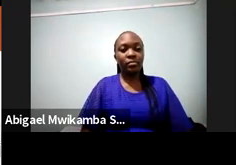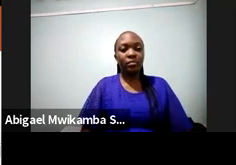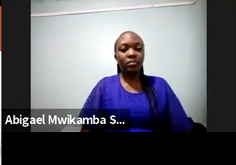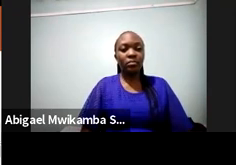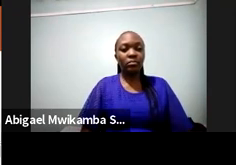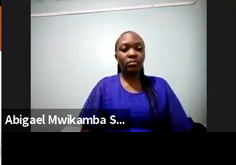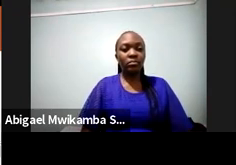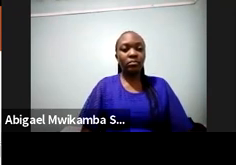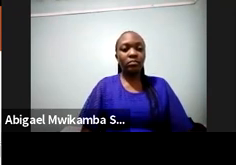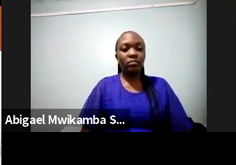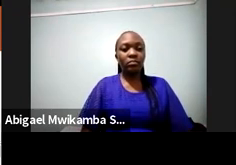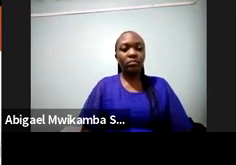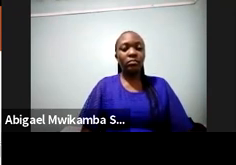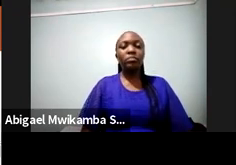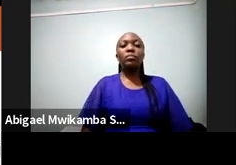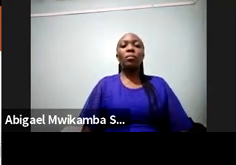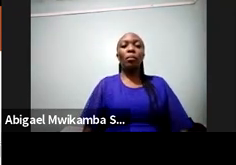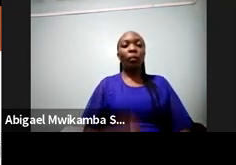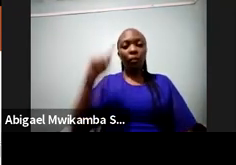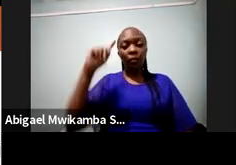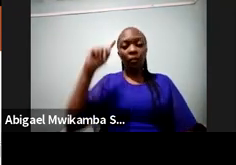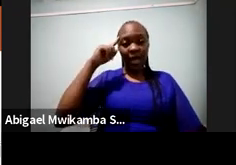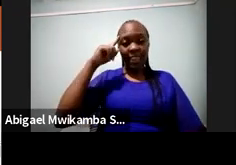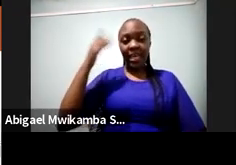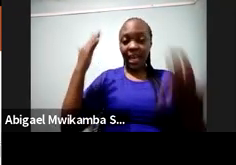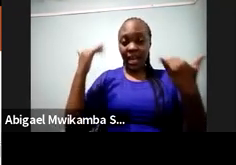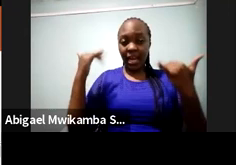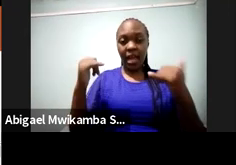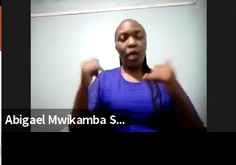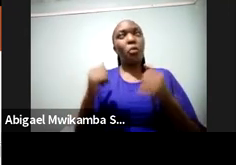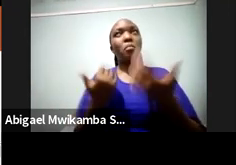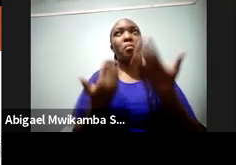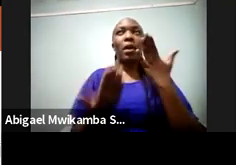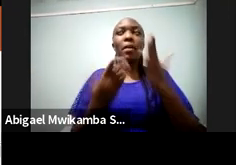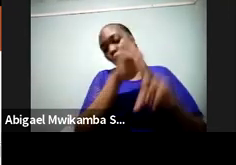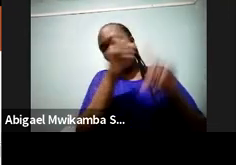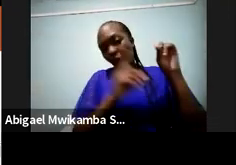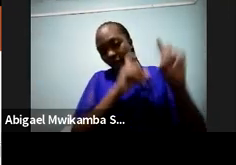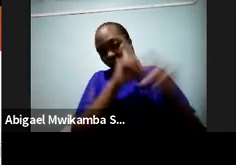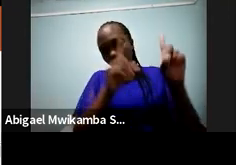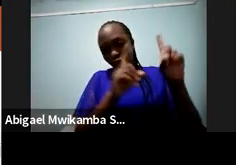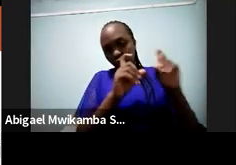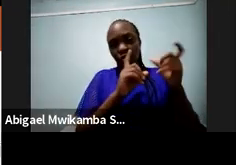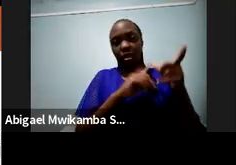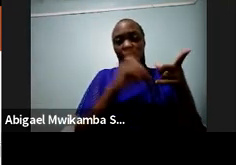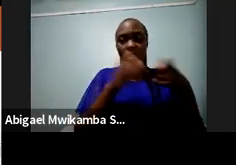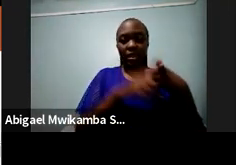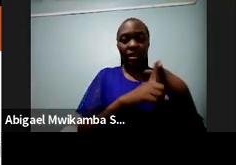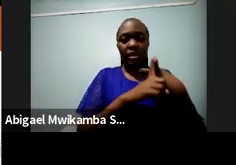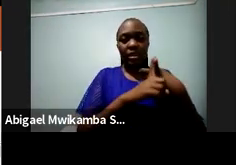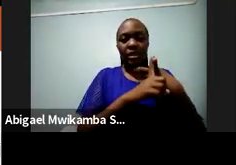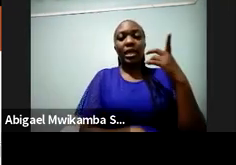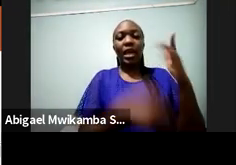So guys, I think we can just take some question and then we can pick it from where George. Joseph. Yes. I think